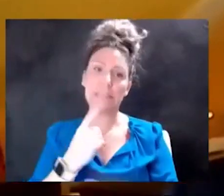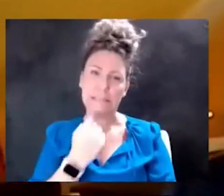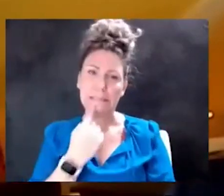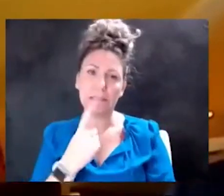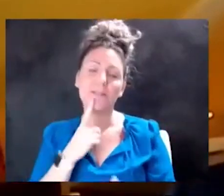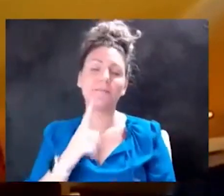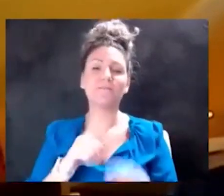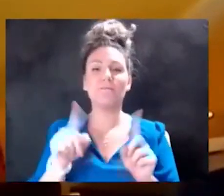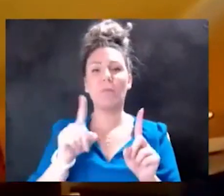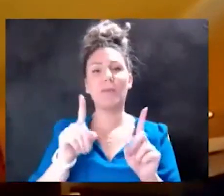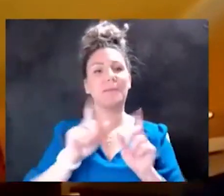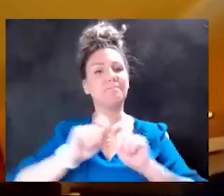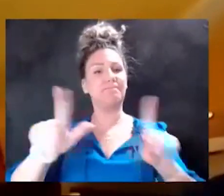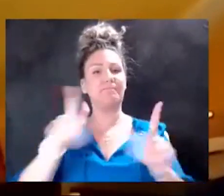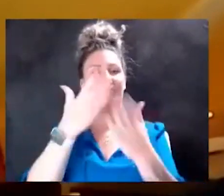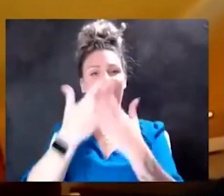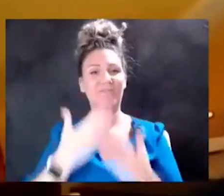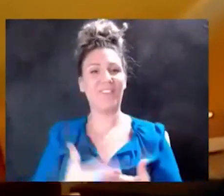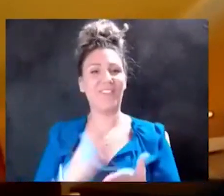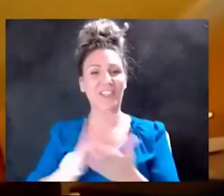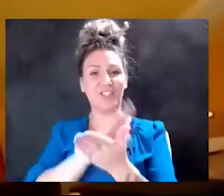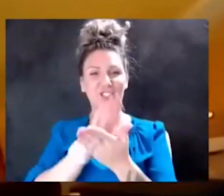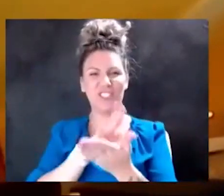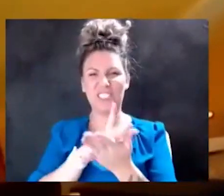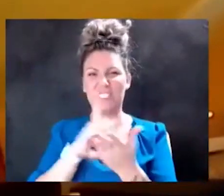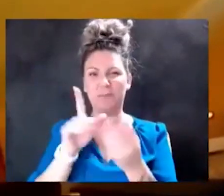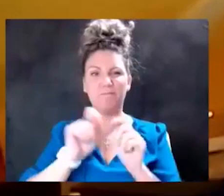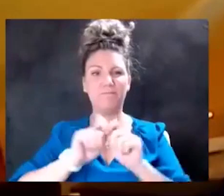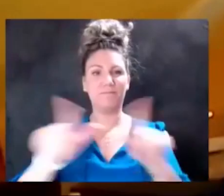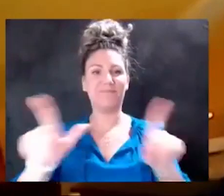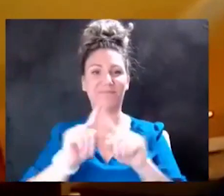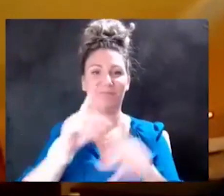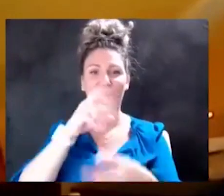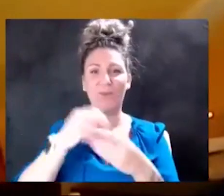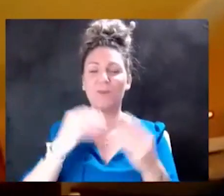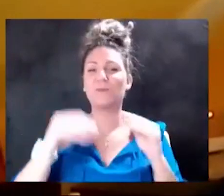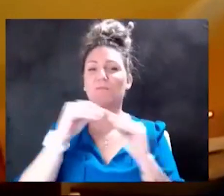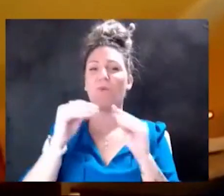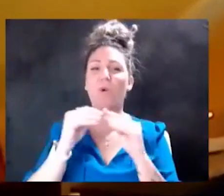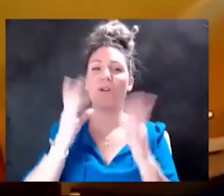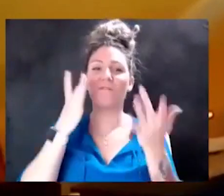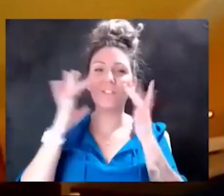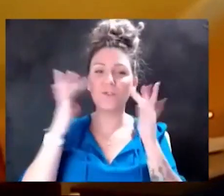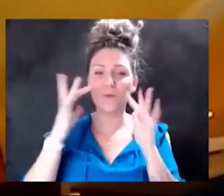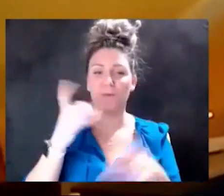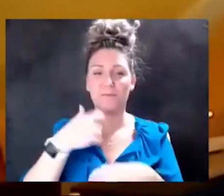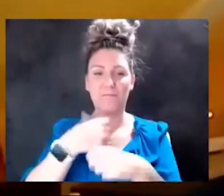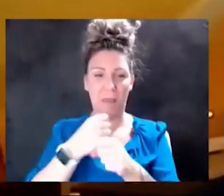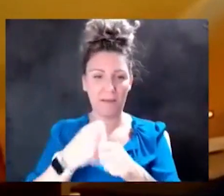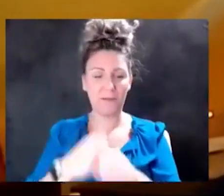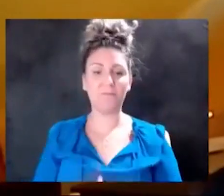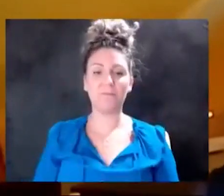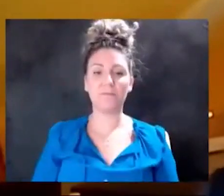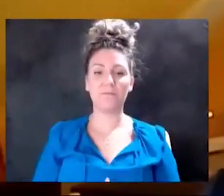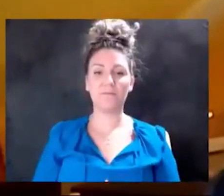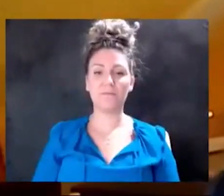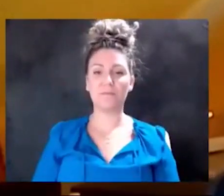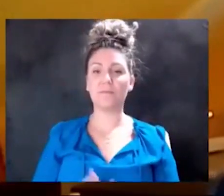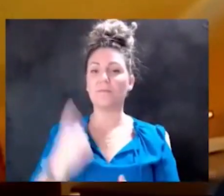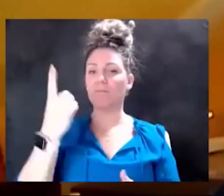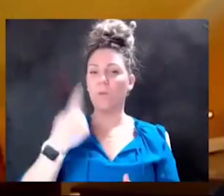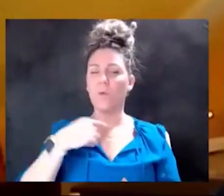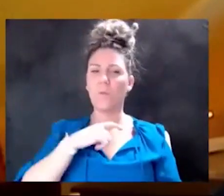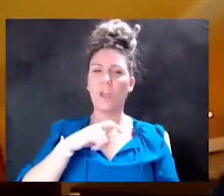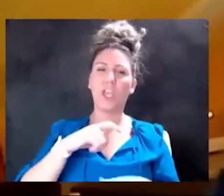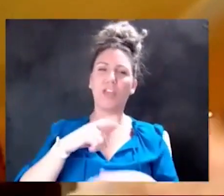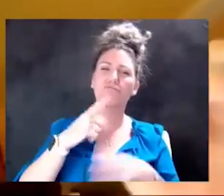fact sheet in the past couple of weeks that includes a few more of the visuals that I made. One is what we would call a waffle chart.